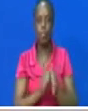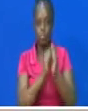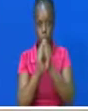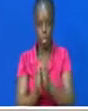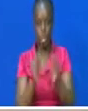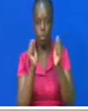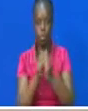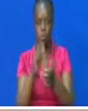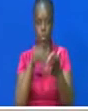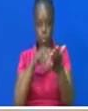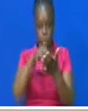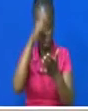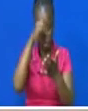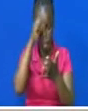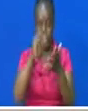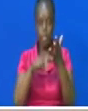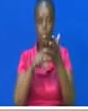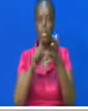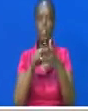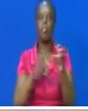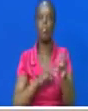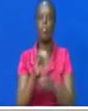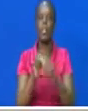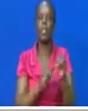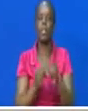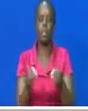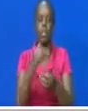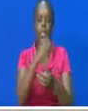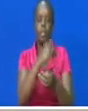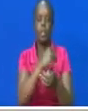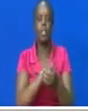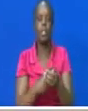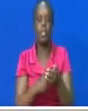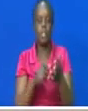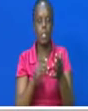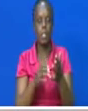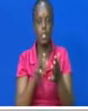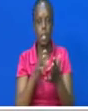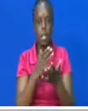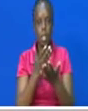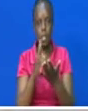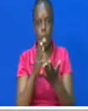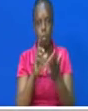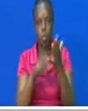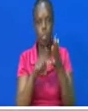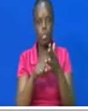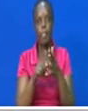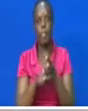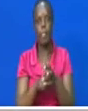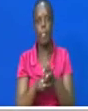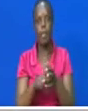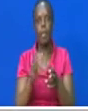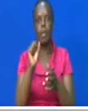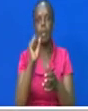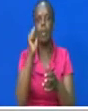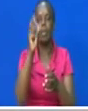have mentioned in statistical methods, is collecting samples. Collecting samples.